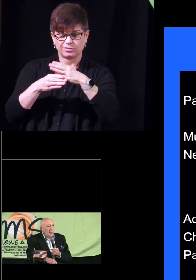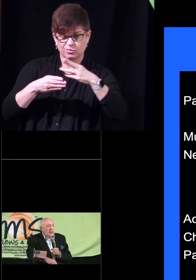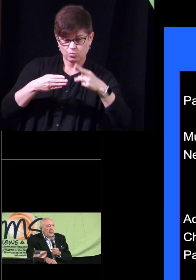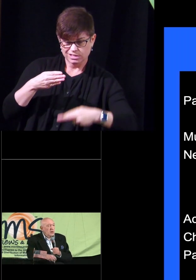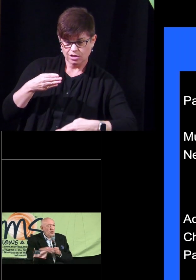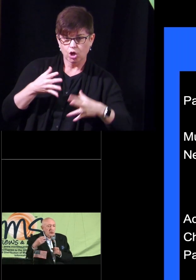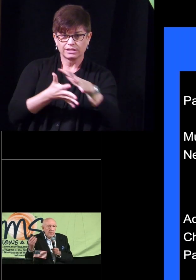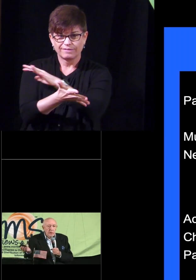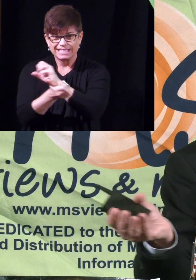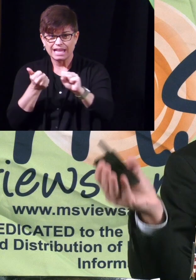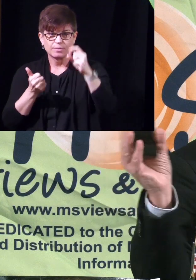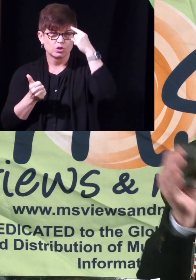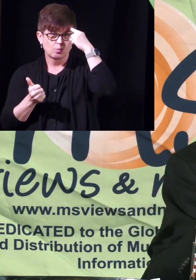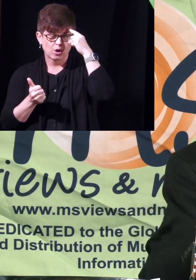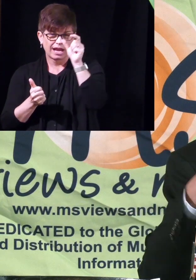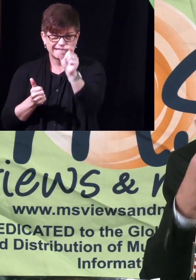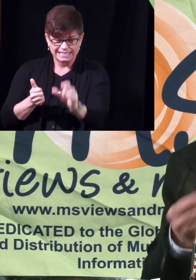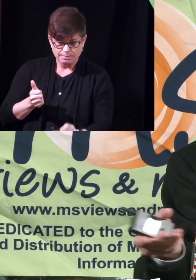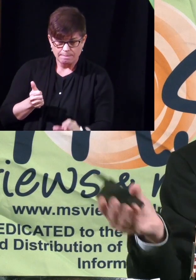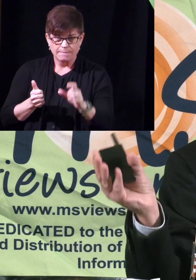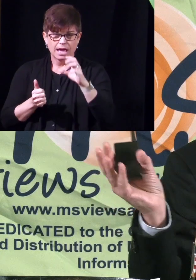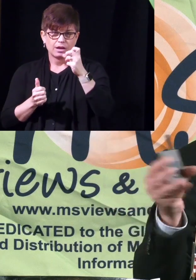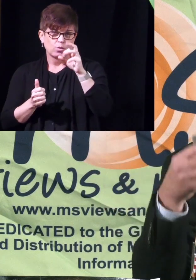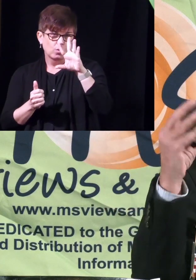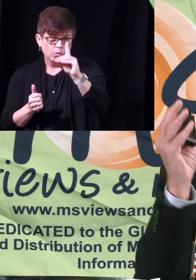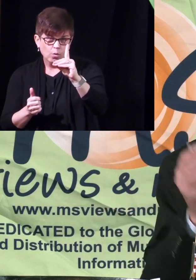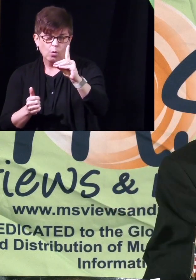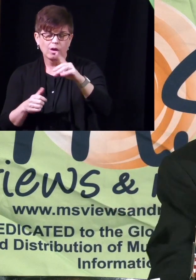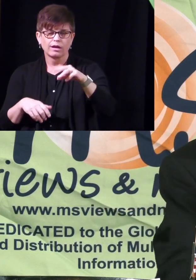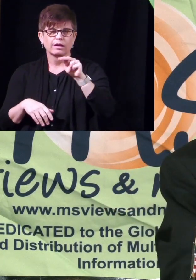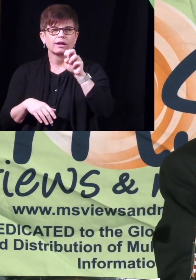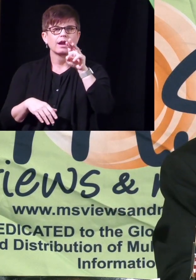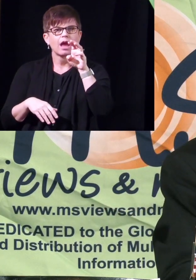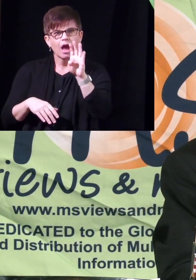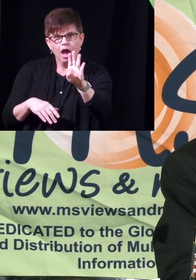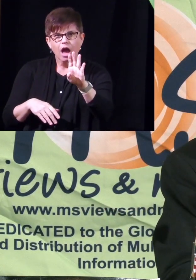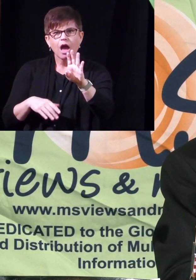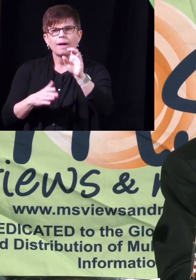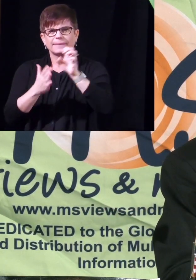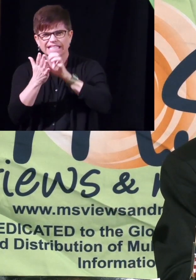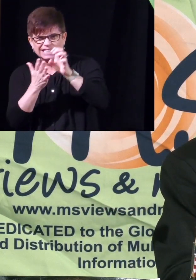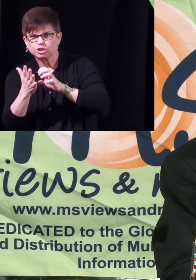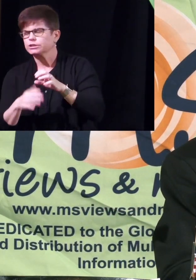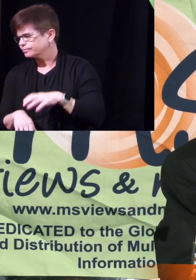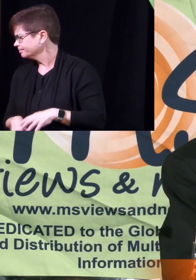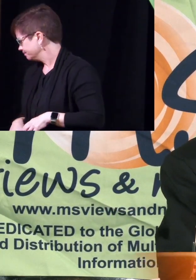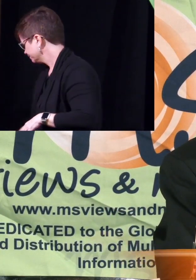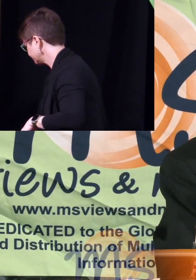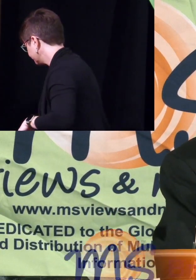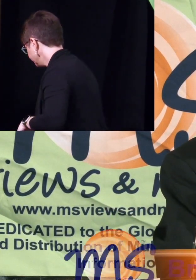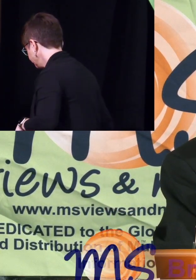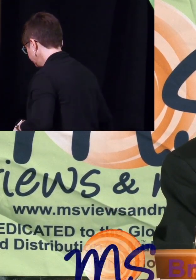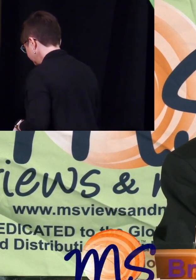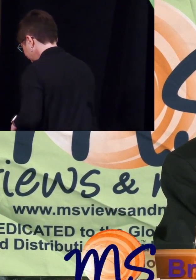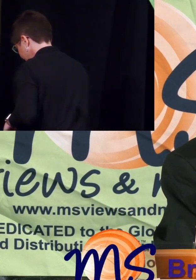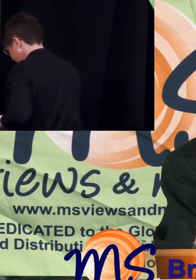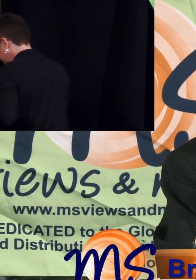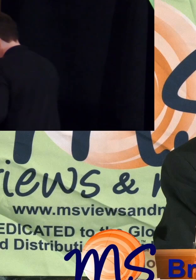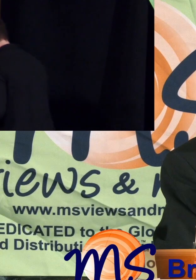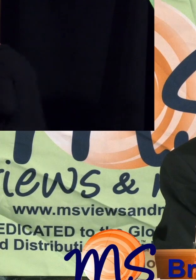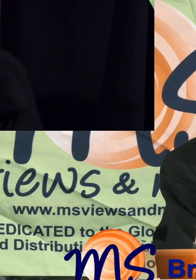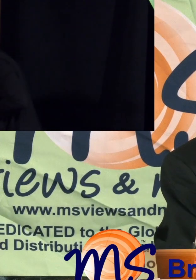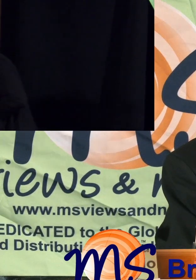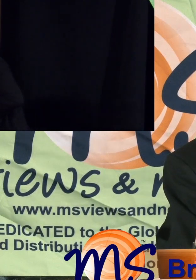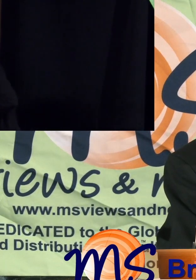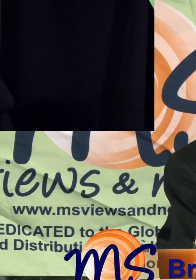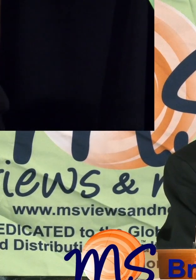cord, and it can cause numbness or tingling or itching or all kinds of sensory symptoms. We also define the pain as described at the bottom. Is it